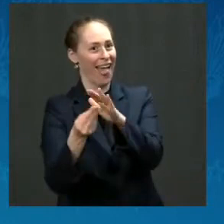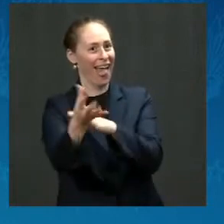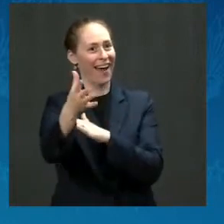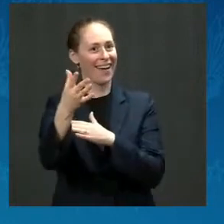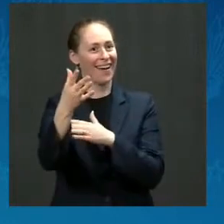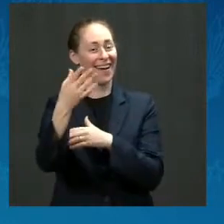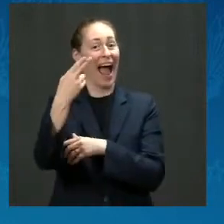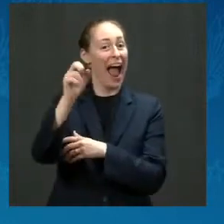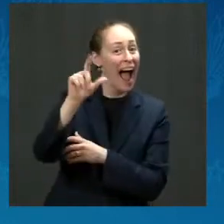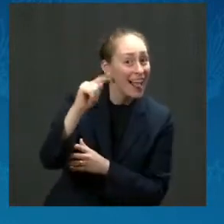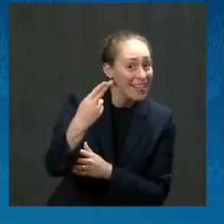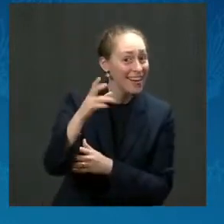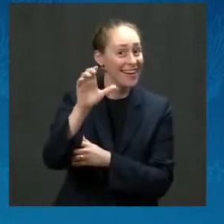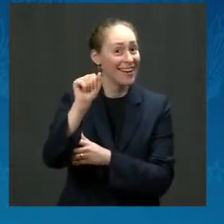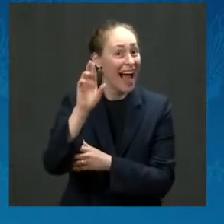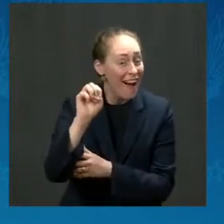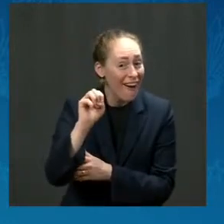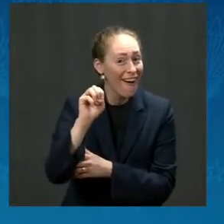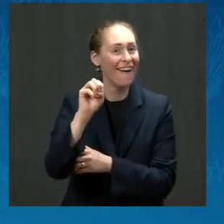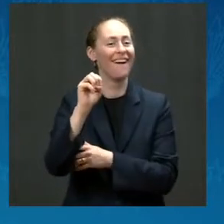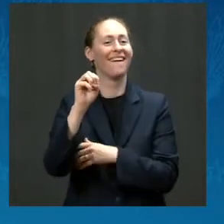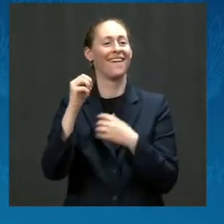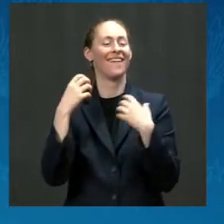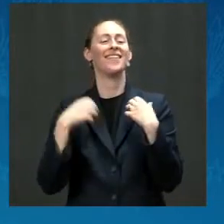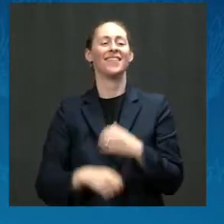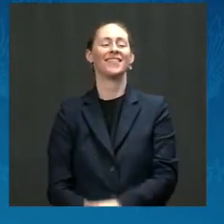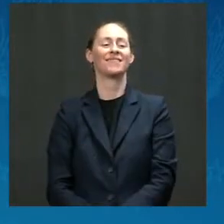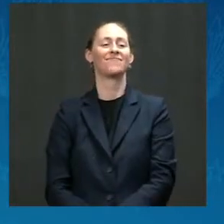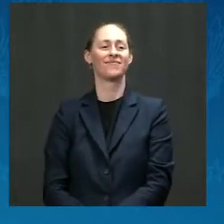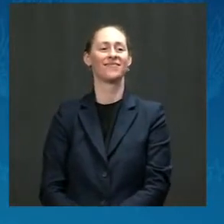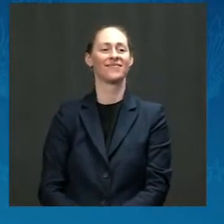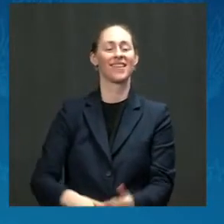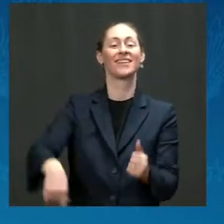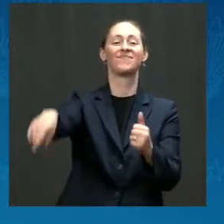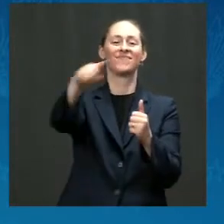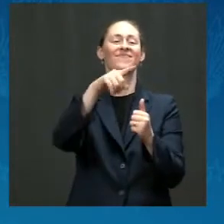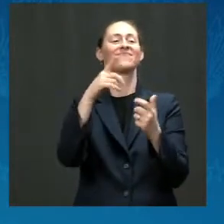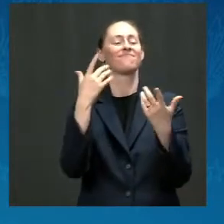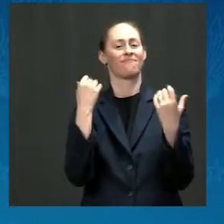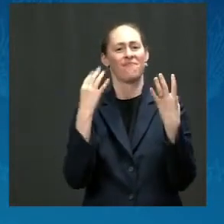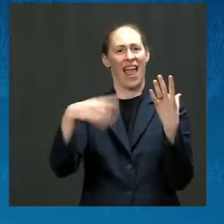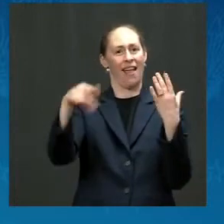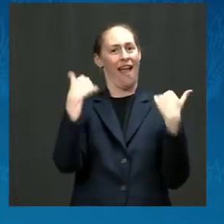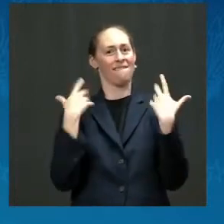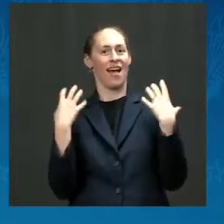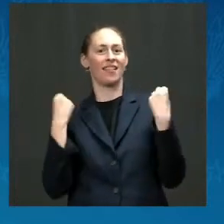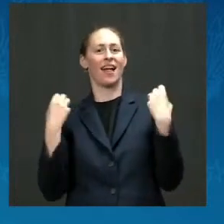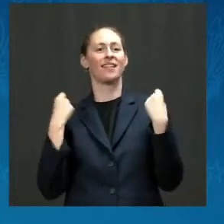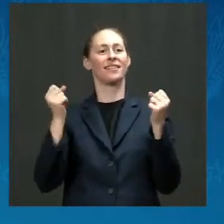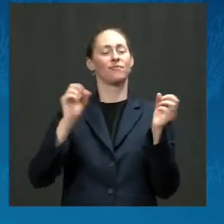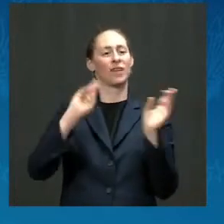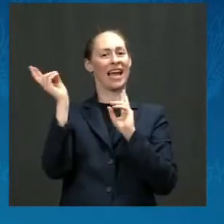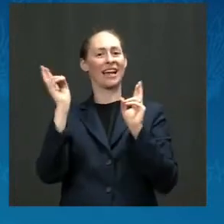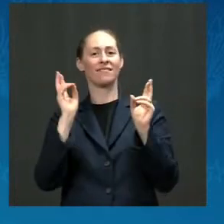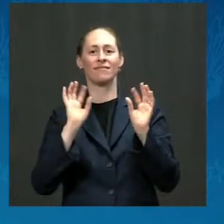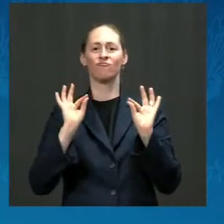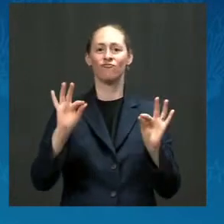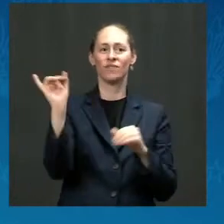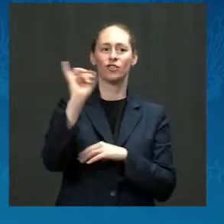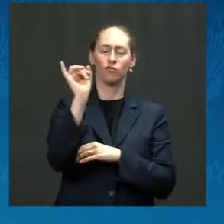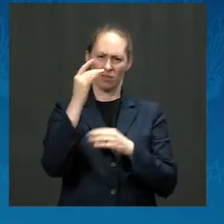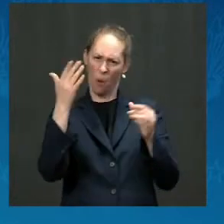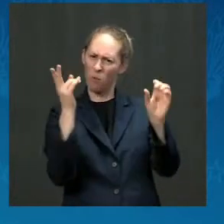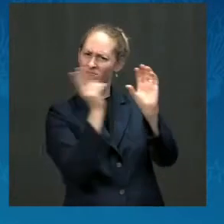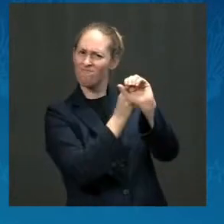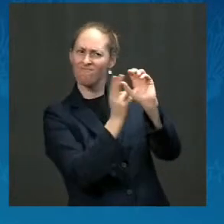Healthcare.gov, so that all Americans would have the opportunity to sign up for health coverage. And